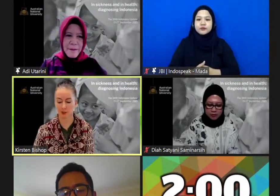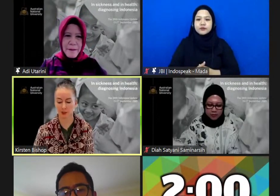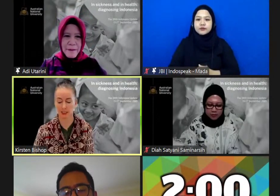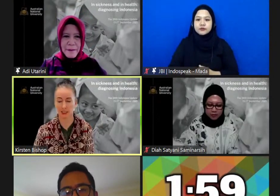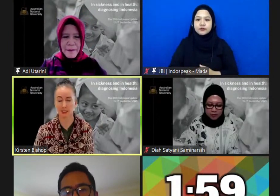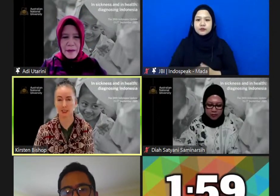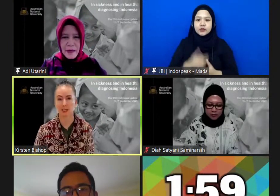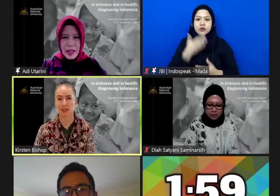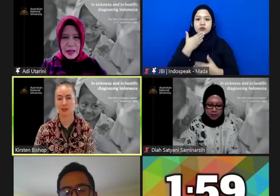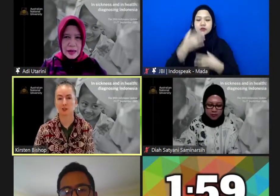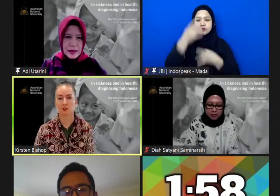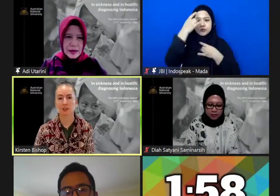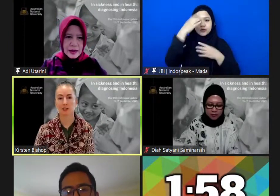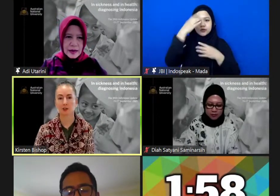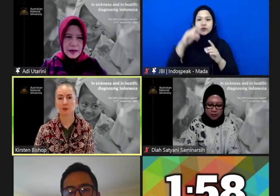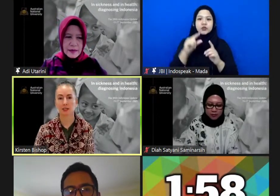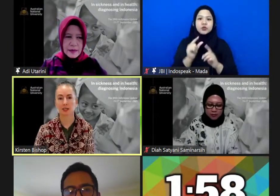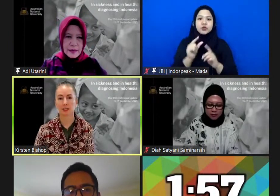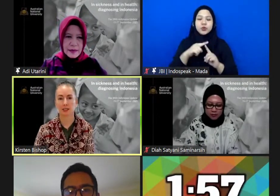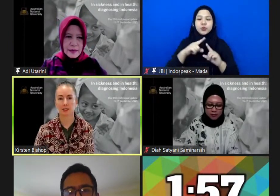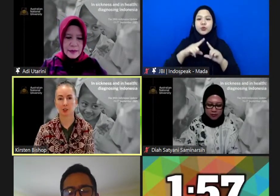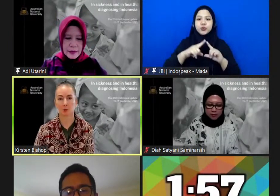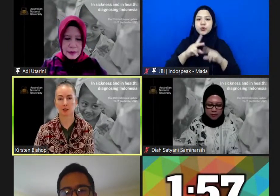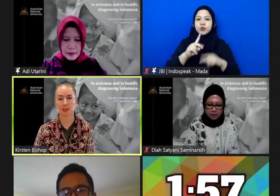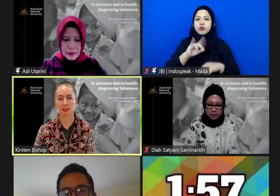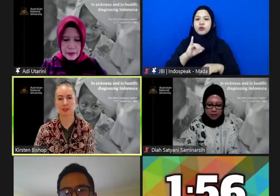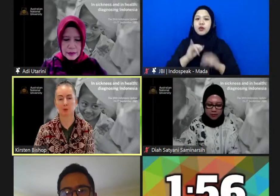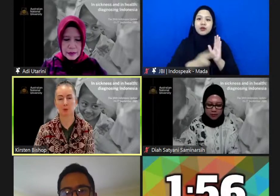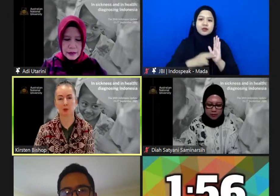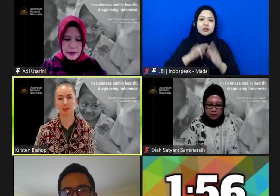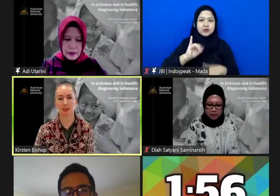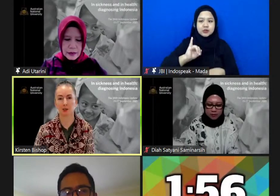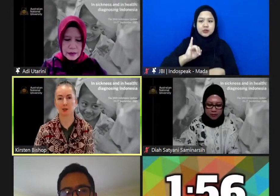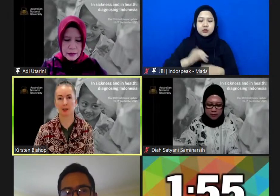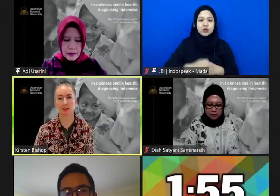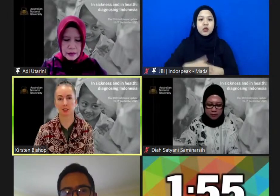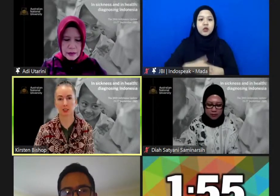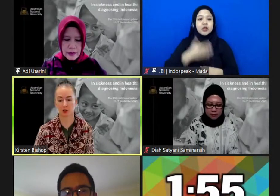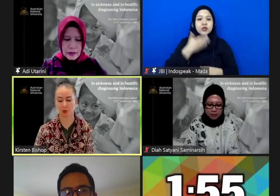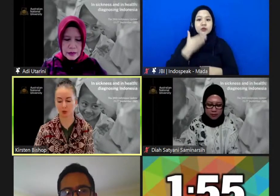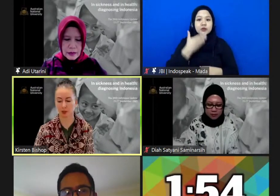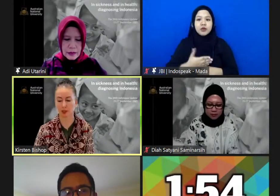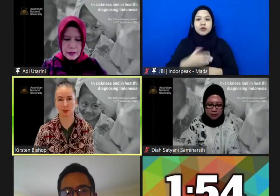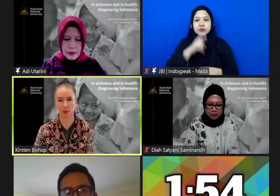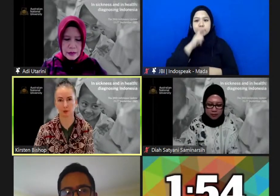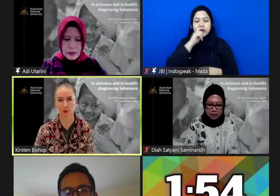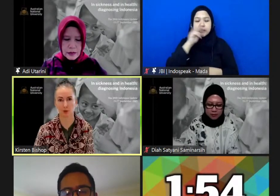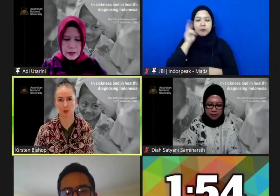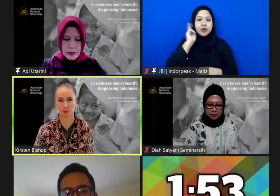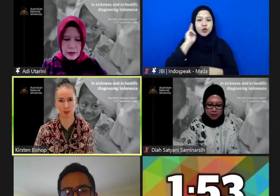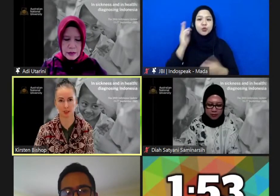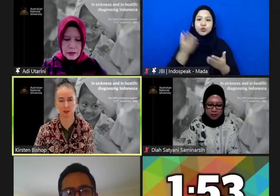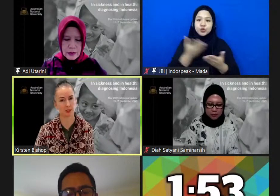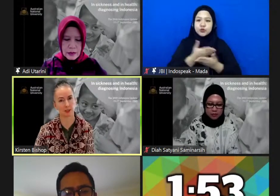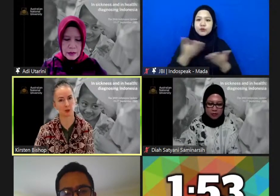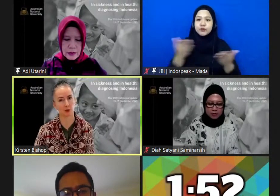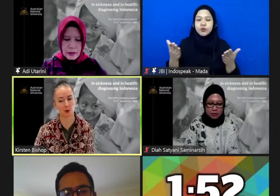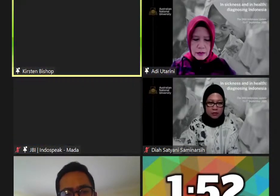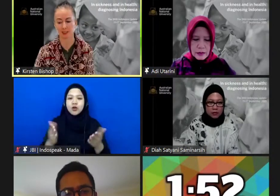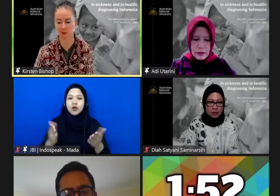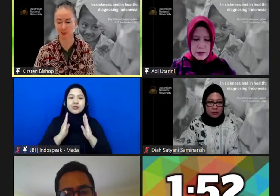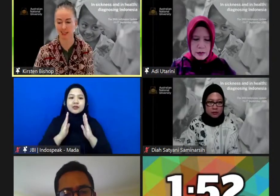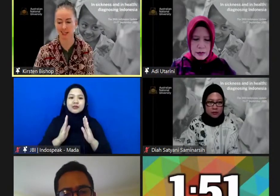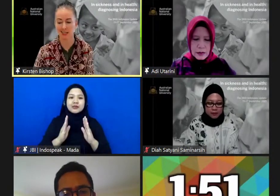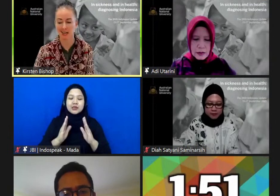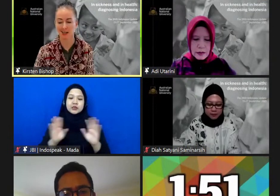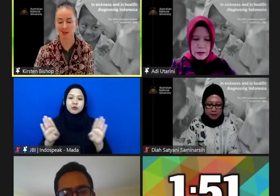Professor Utarini. So thank you, ladies and gentlemen. I think that brings our session to a close for this morning or this afternoon or